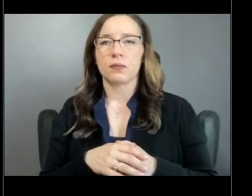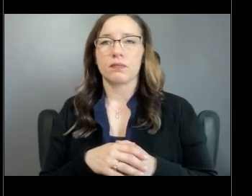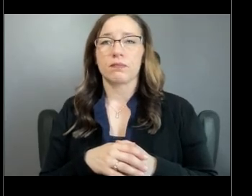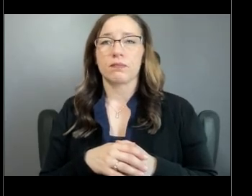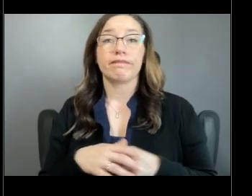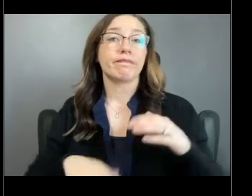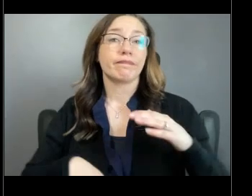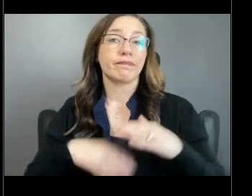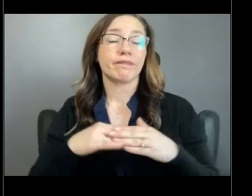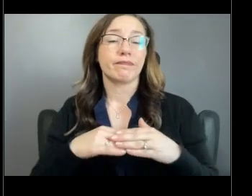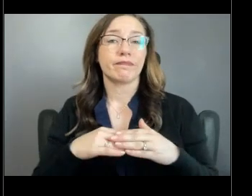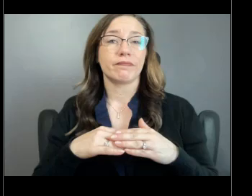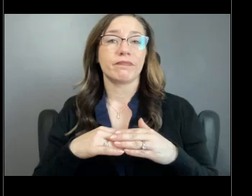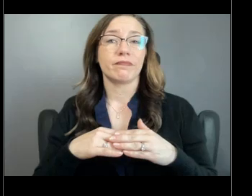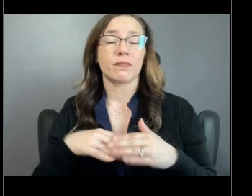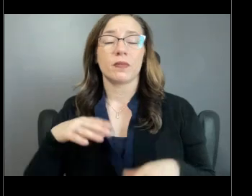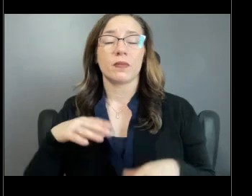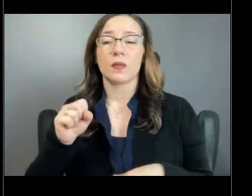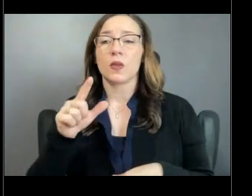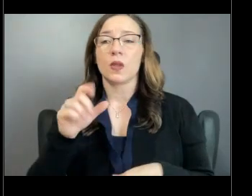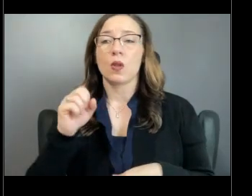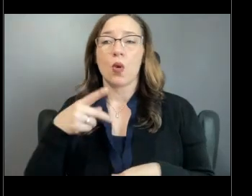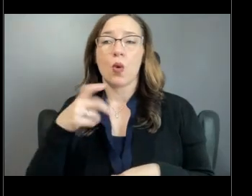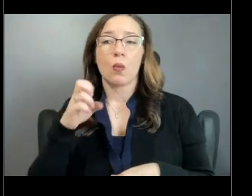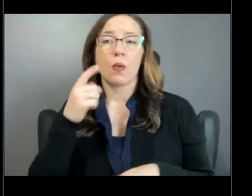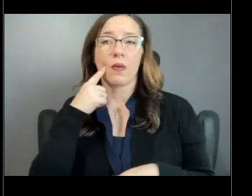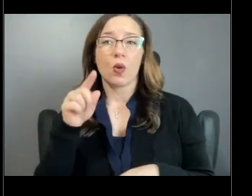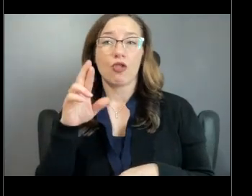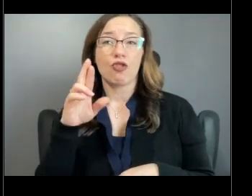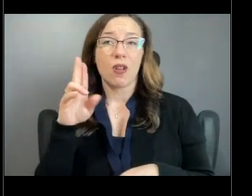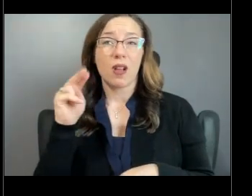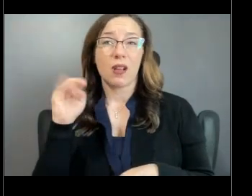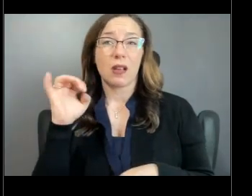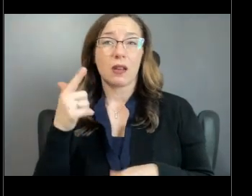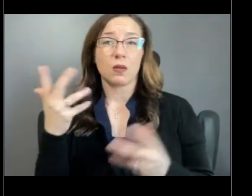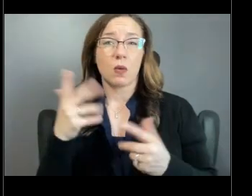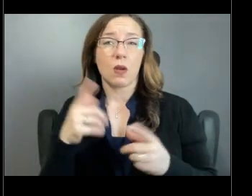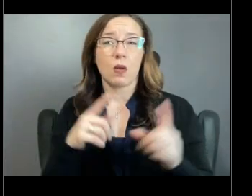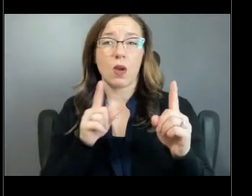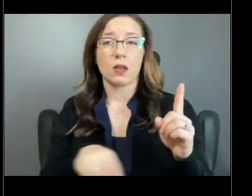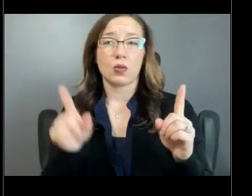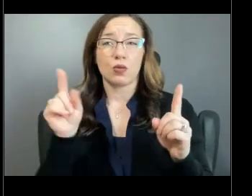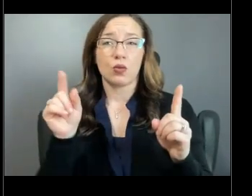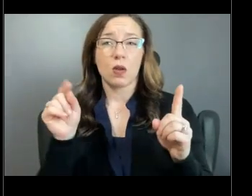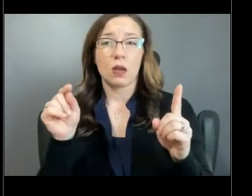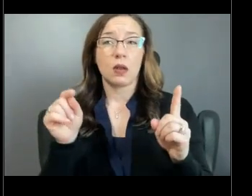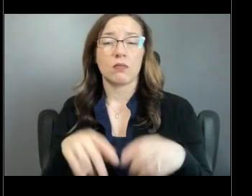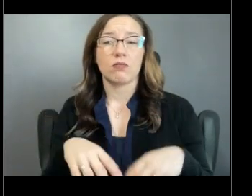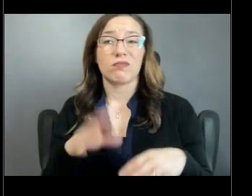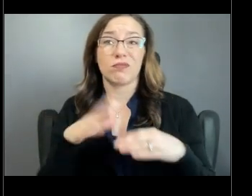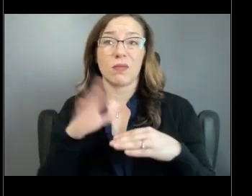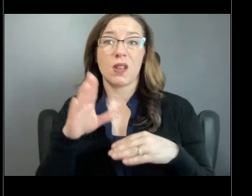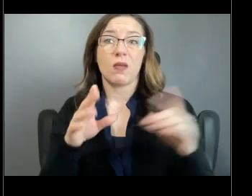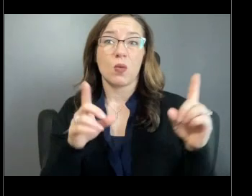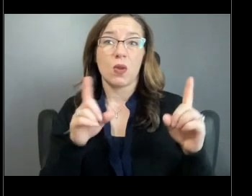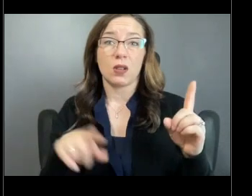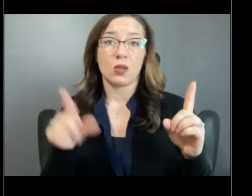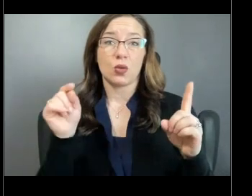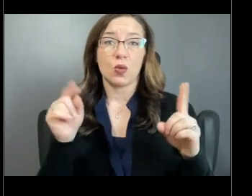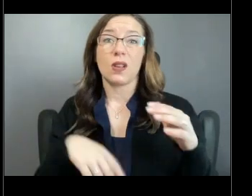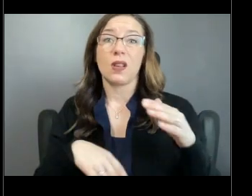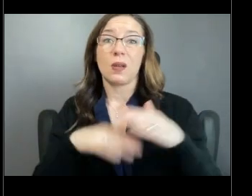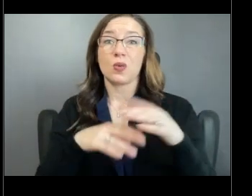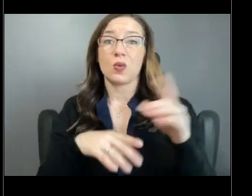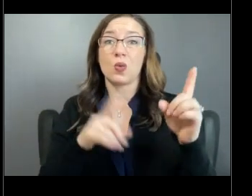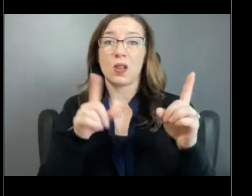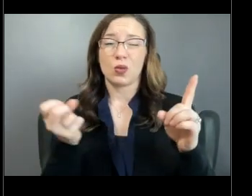maximum running slope of an accessible route is 1 to 20. Slopes greater than 1 to 20 up to 1 to 12